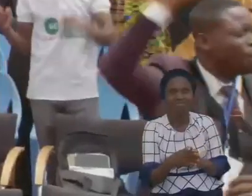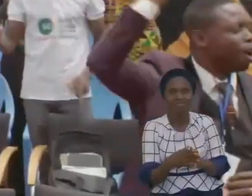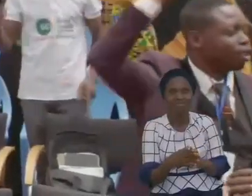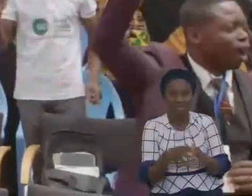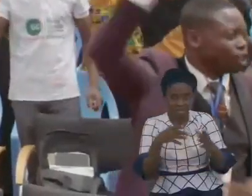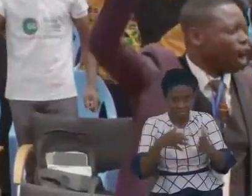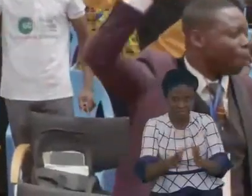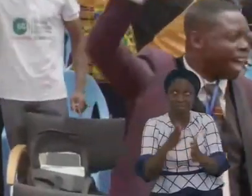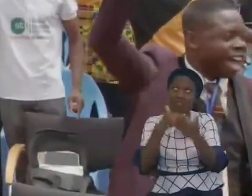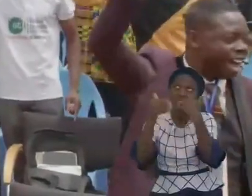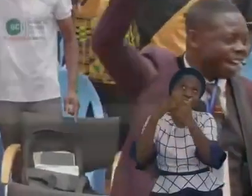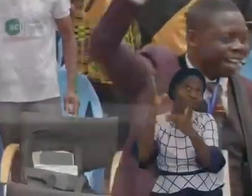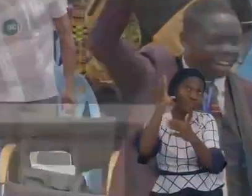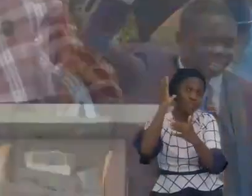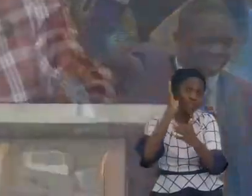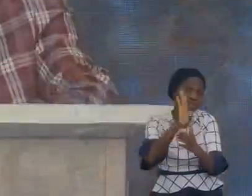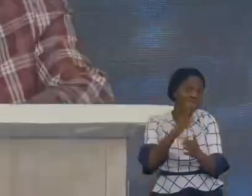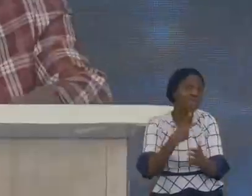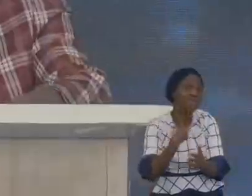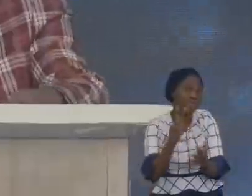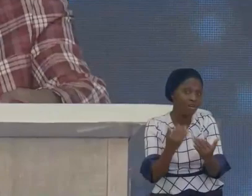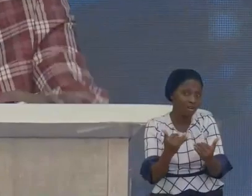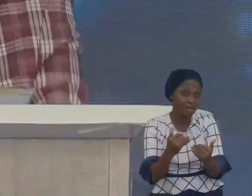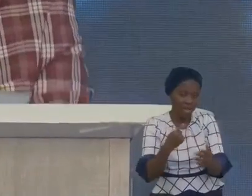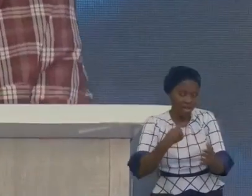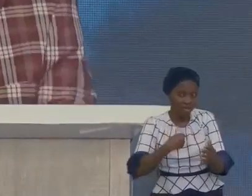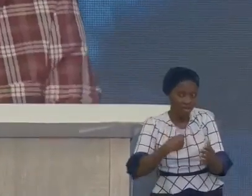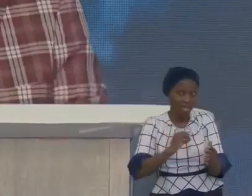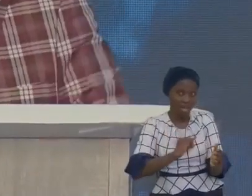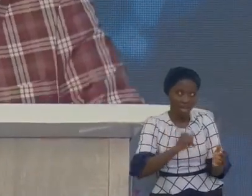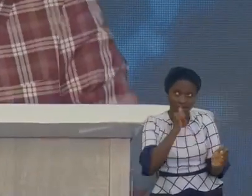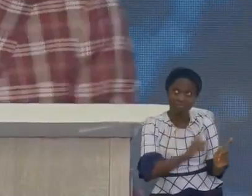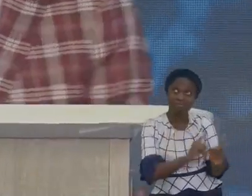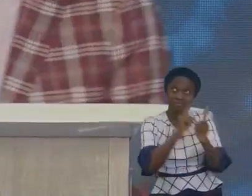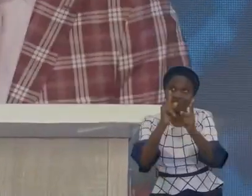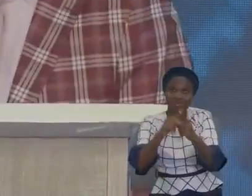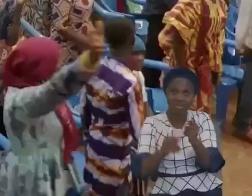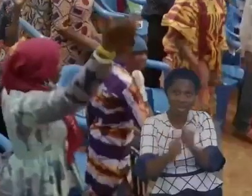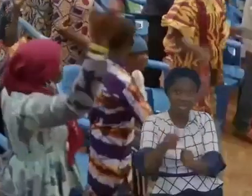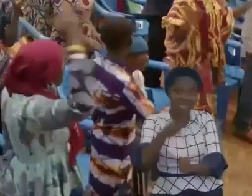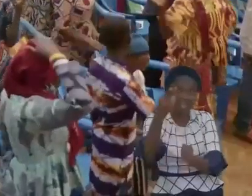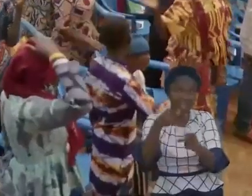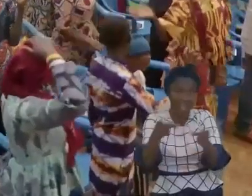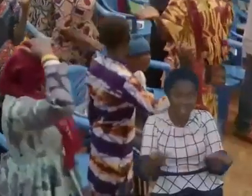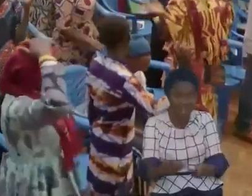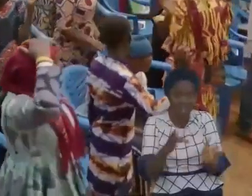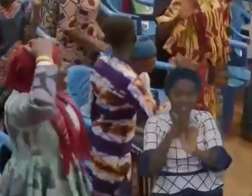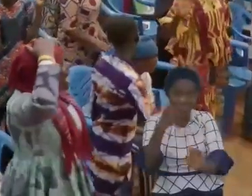voice. Amen for you in Jesus' name.